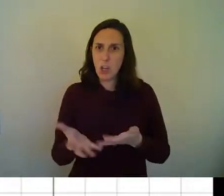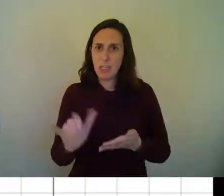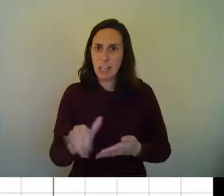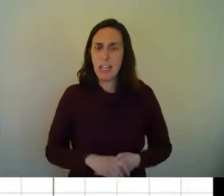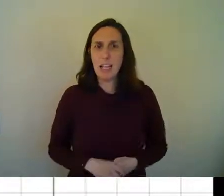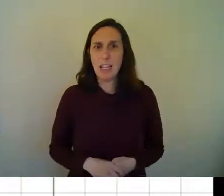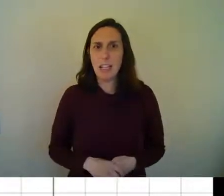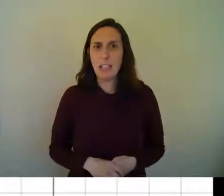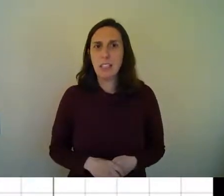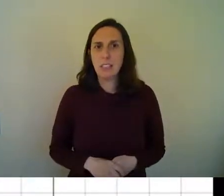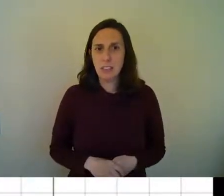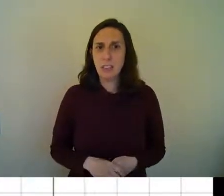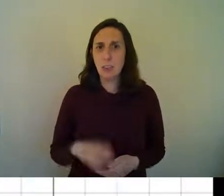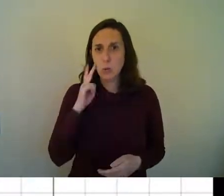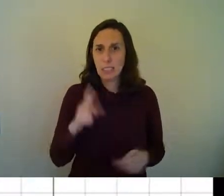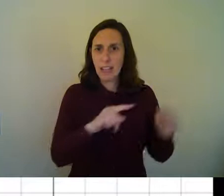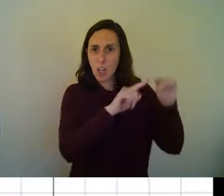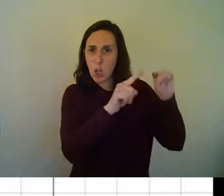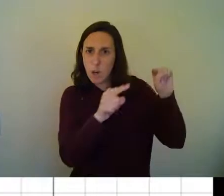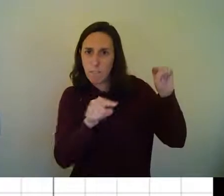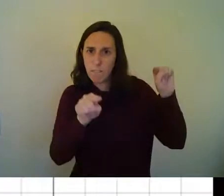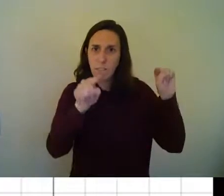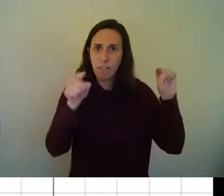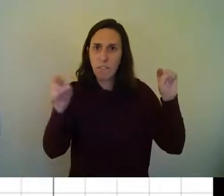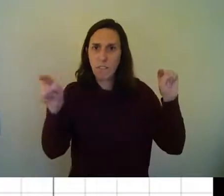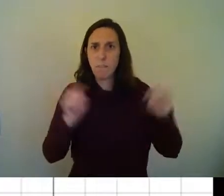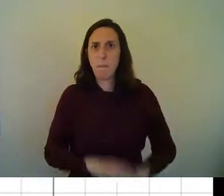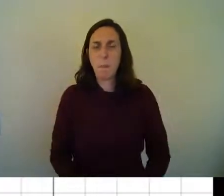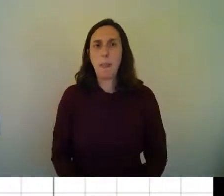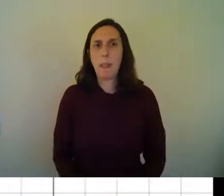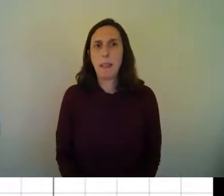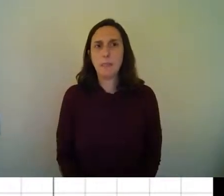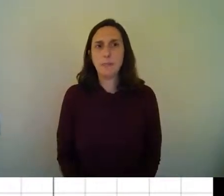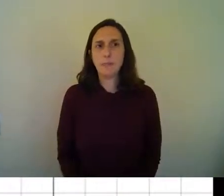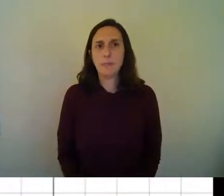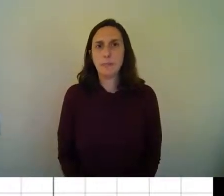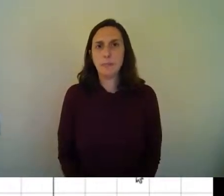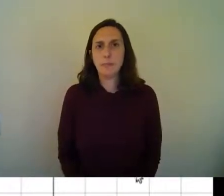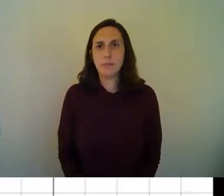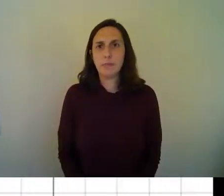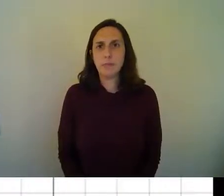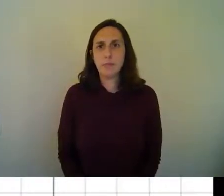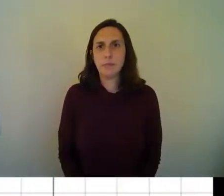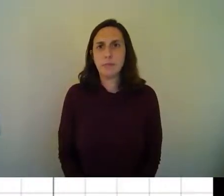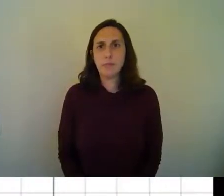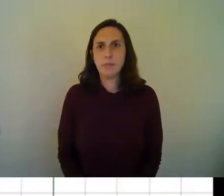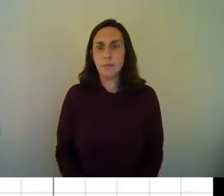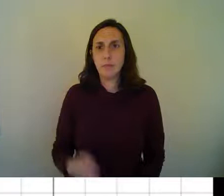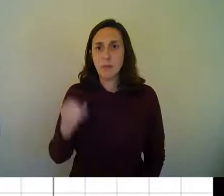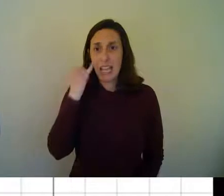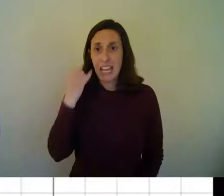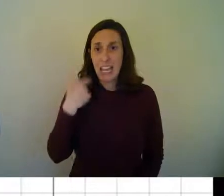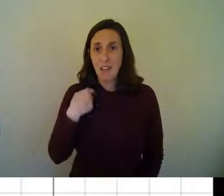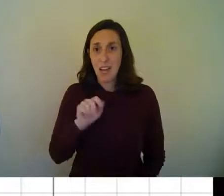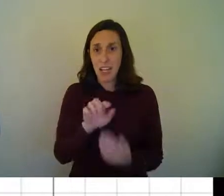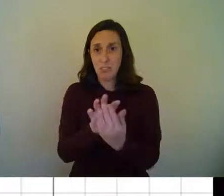But it has some curvature. All right, good. So I'm explaining. And if I scroll very far